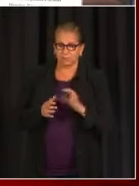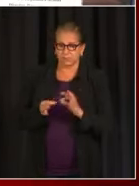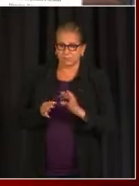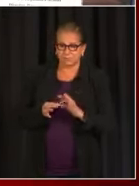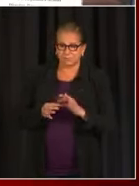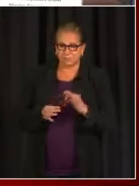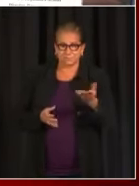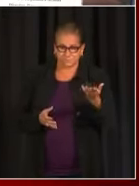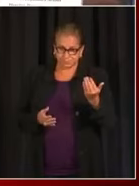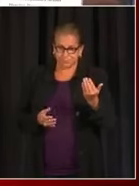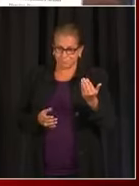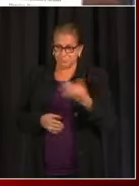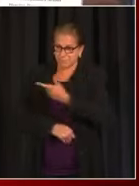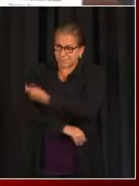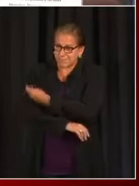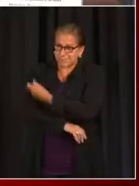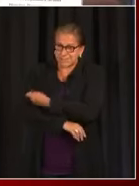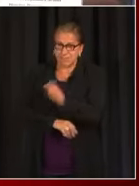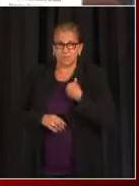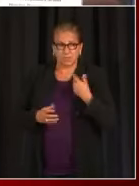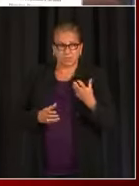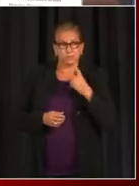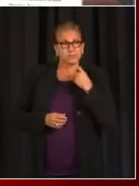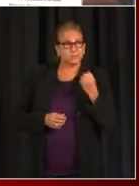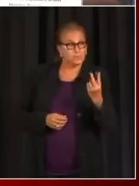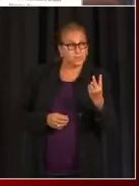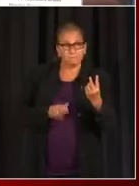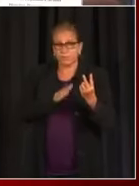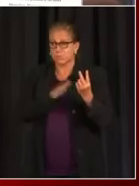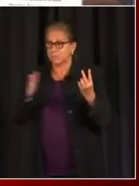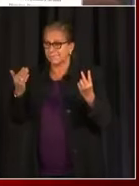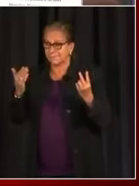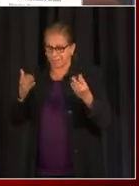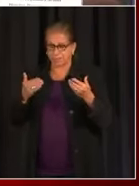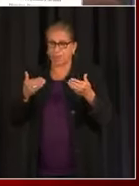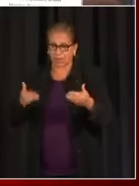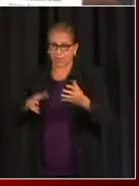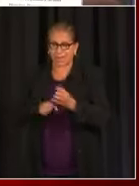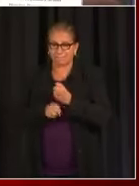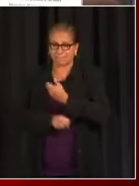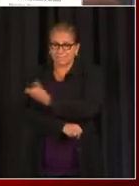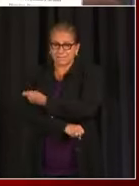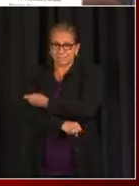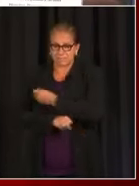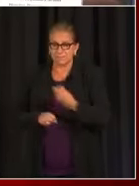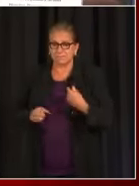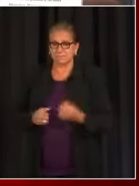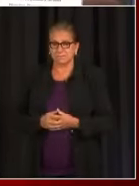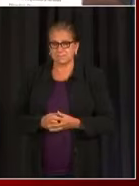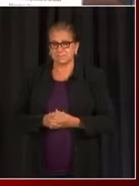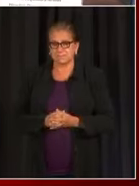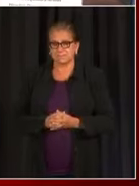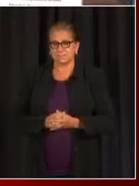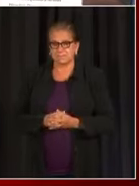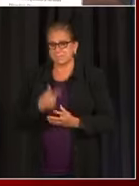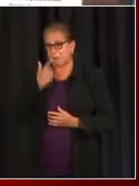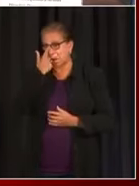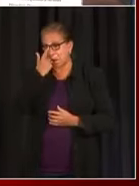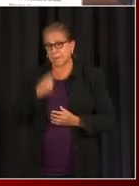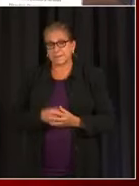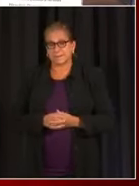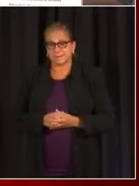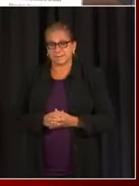eligible for vaccination, 12 to 15, the current coverage, meaning they've had at least one